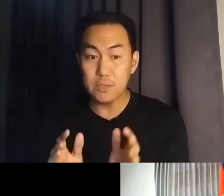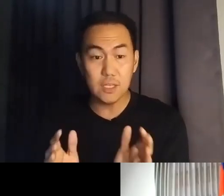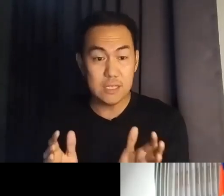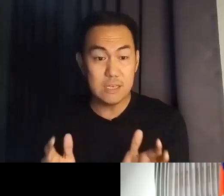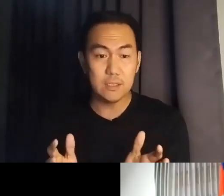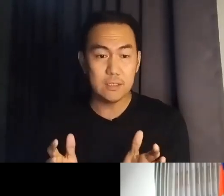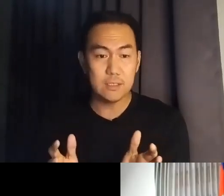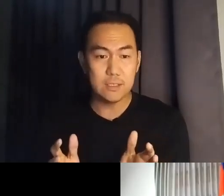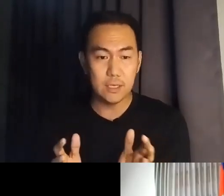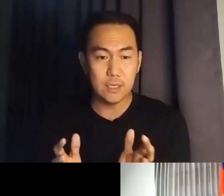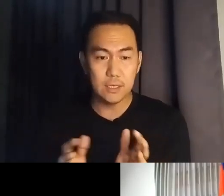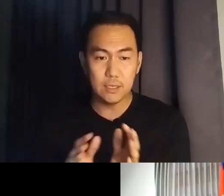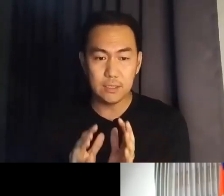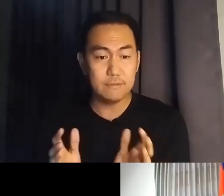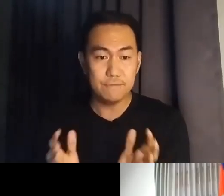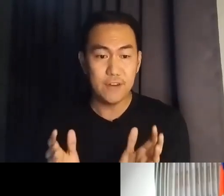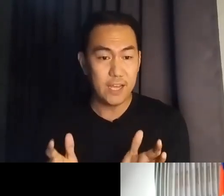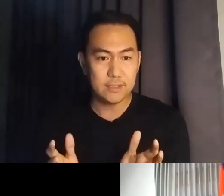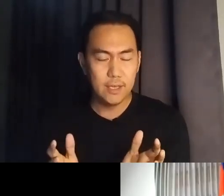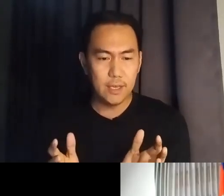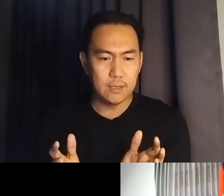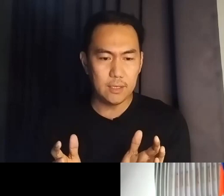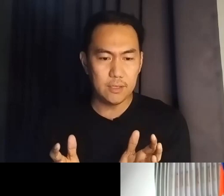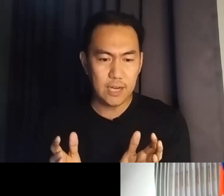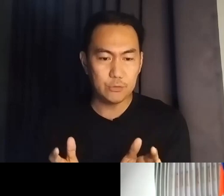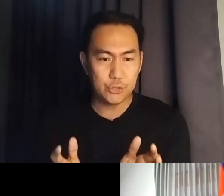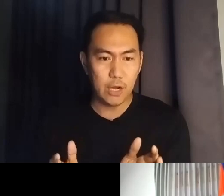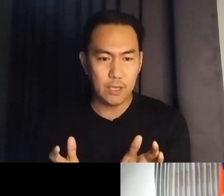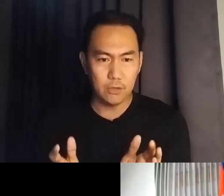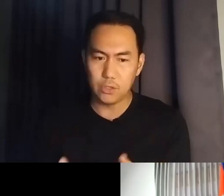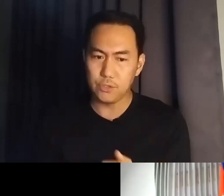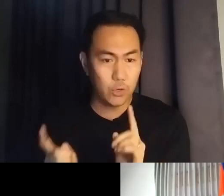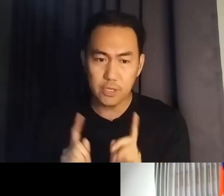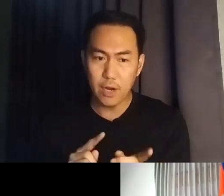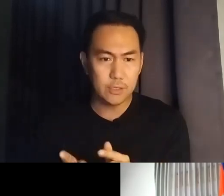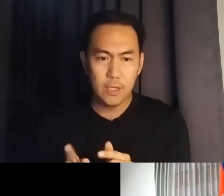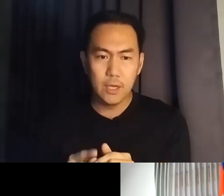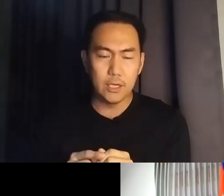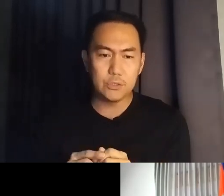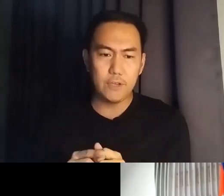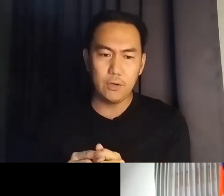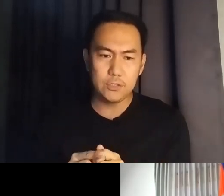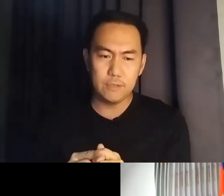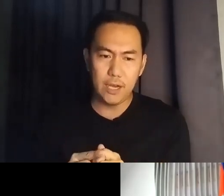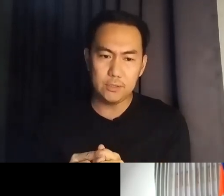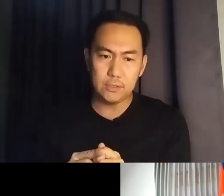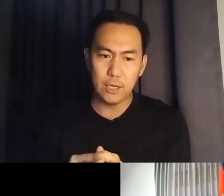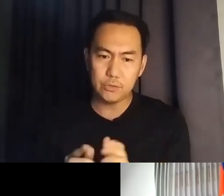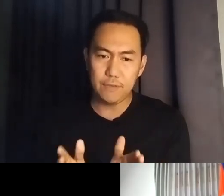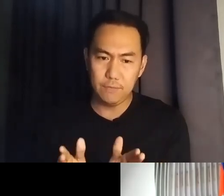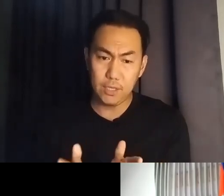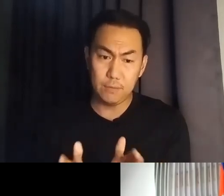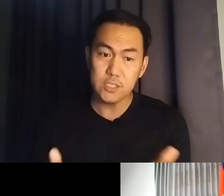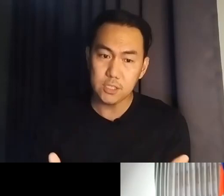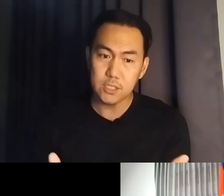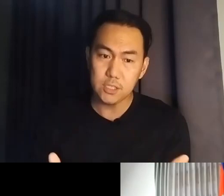victim is not even defined in their counter-trafficking laws. Of course, there are trafficking laws that define